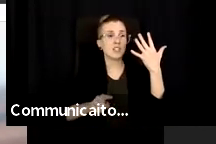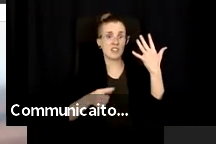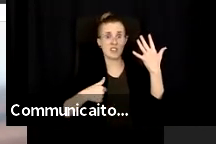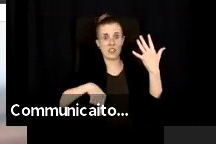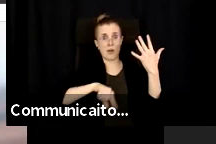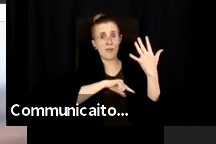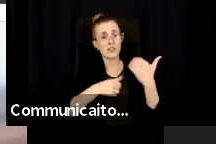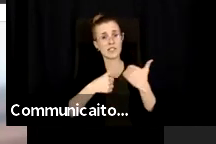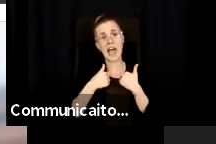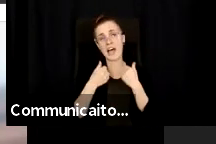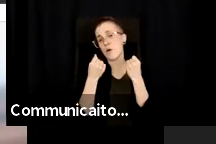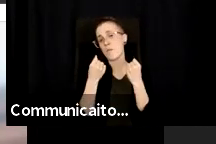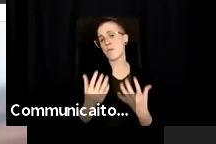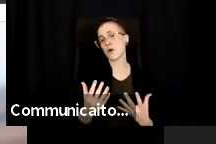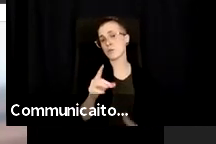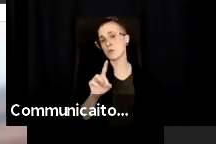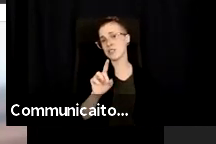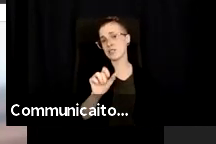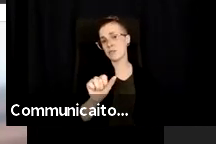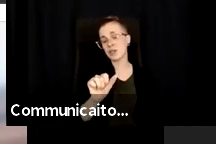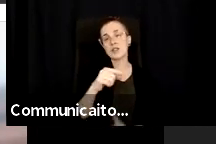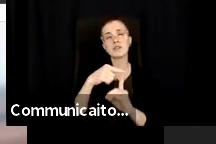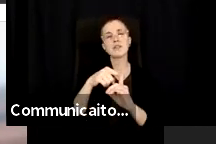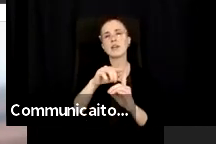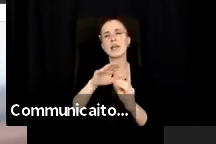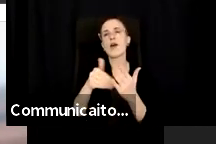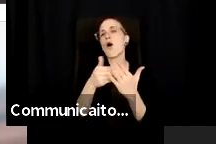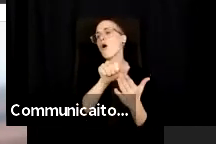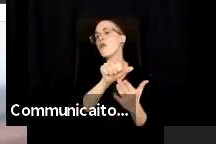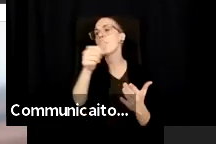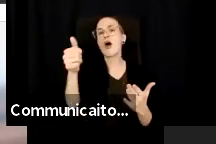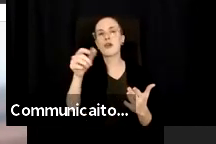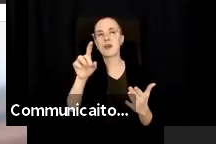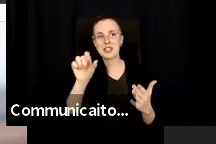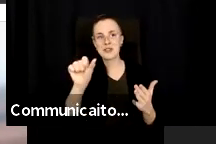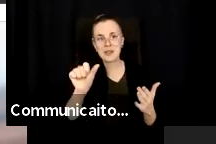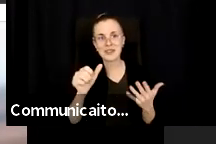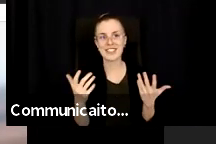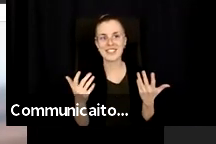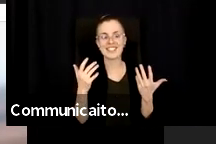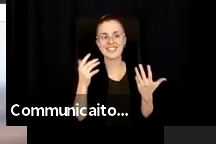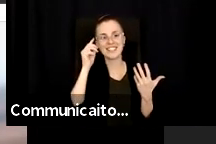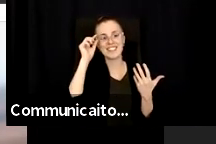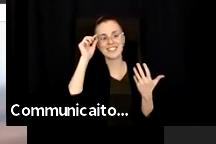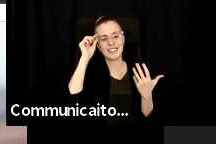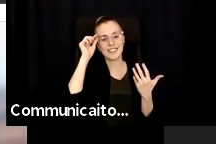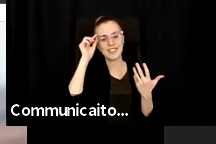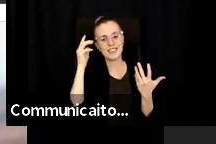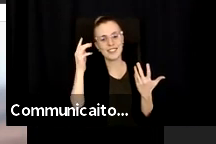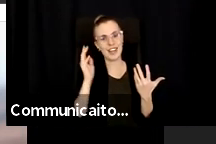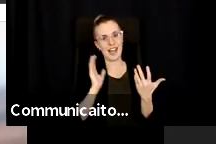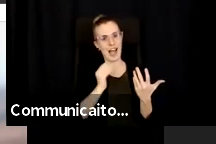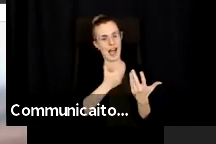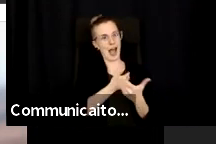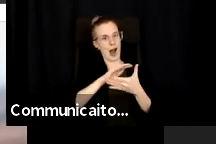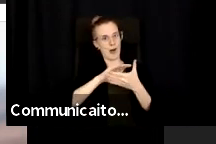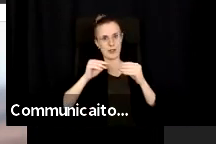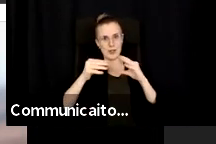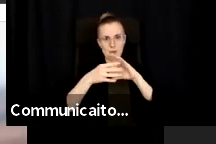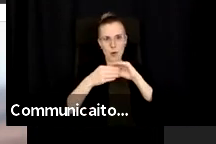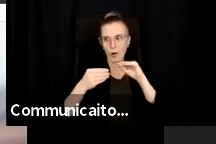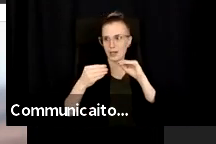disabilities, and all disabilities in between. At the same time, our stories bring us all